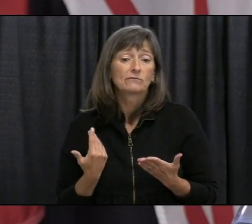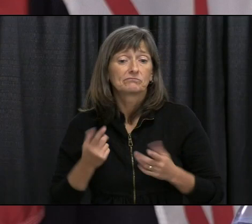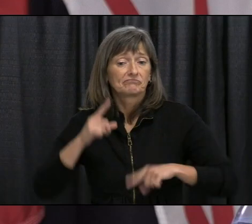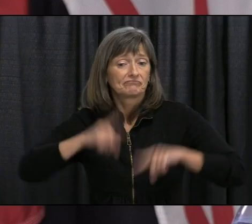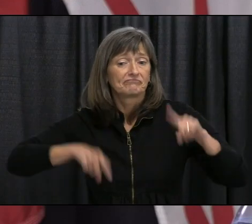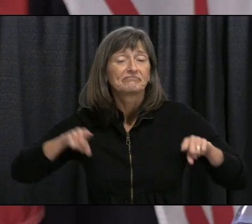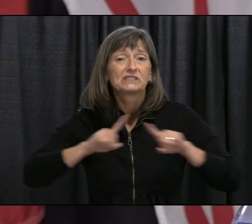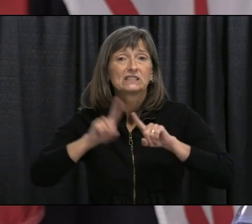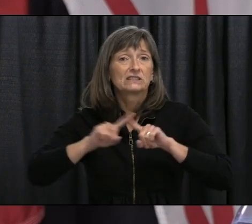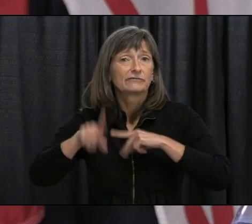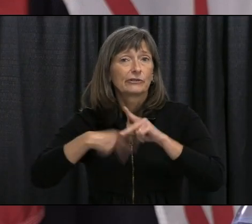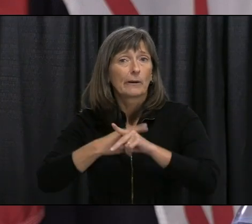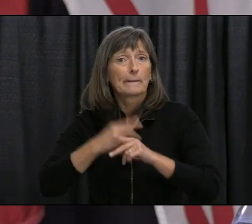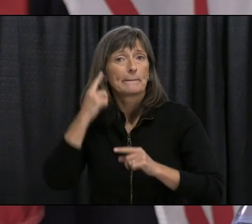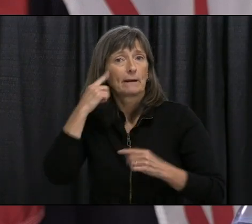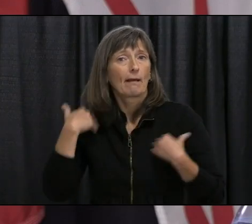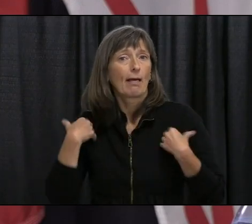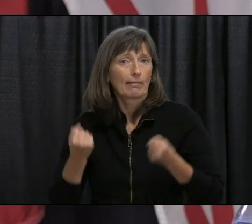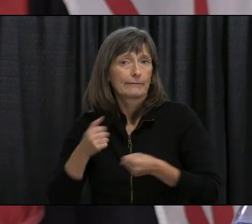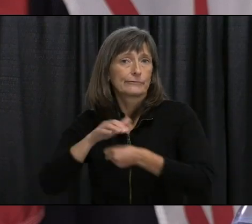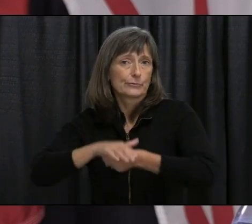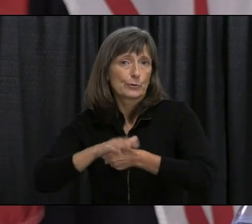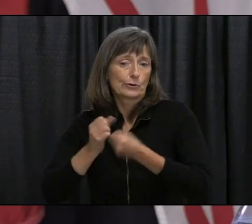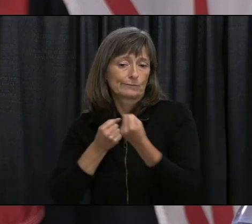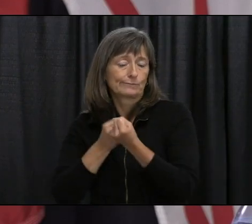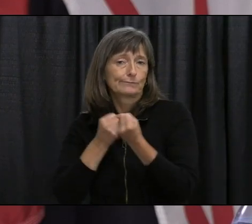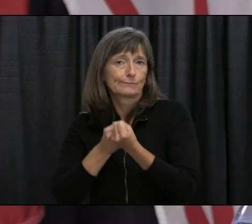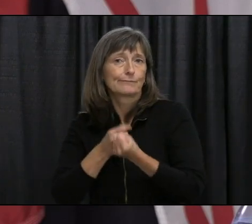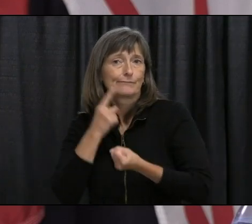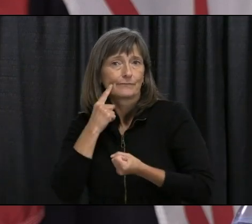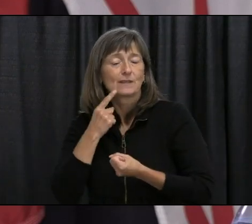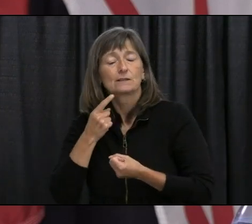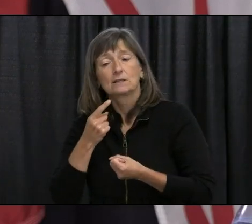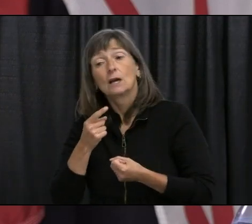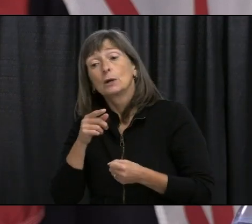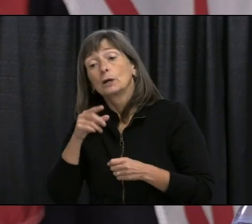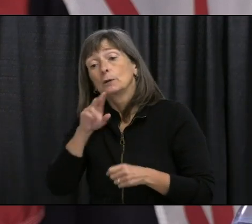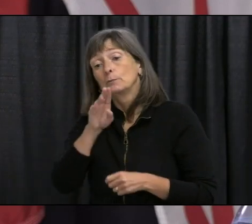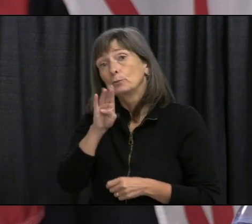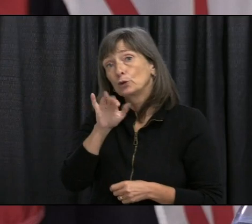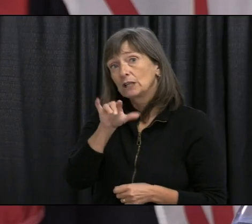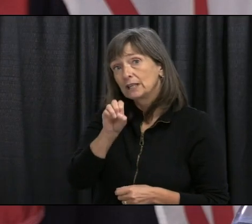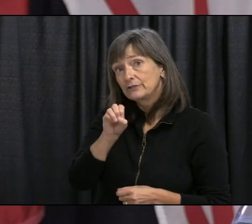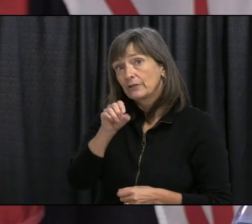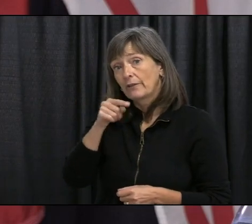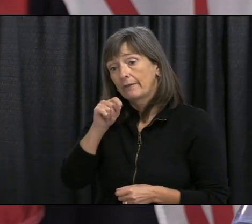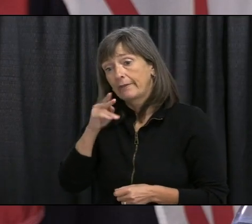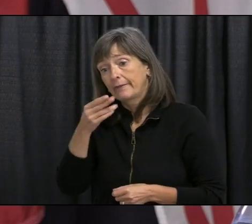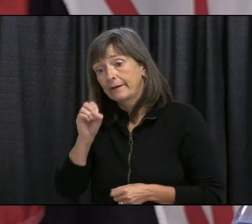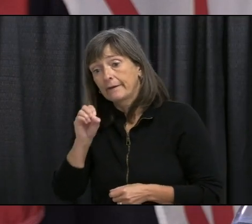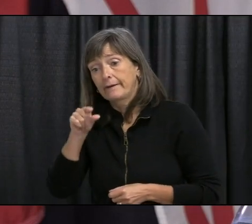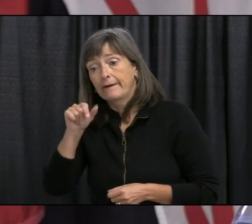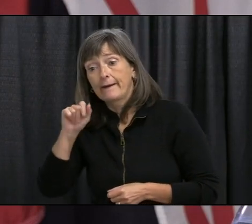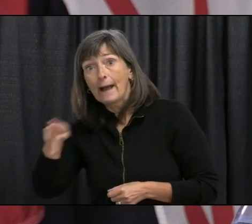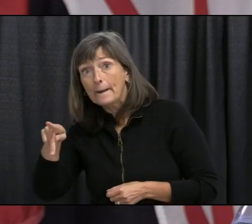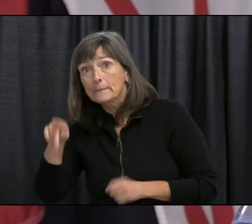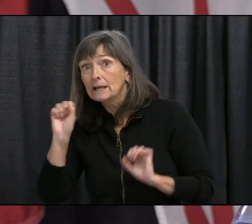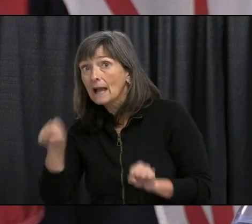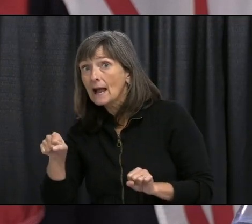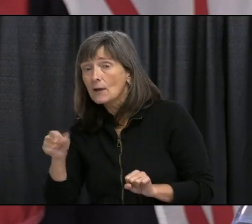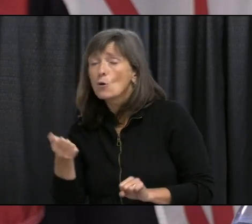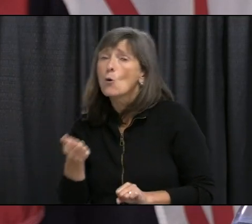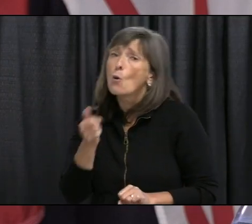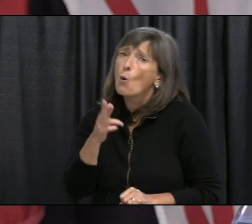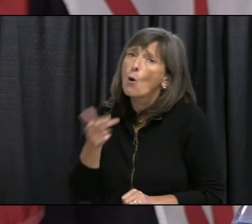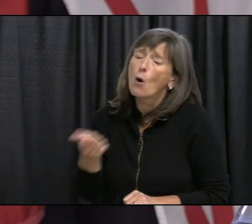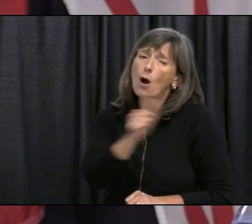health supports. These can be accessed through Bridge the Gap, but they can also be accessed in a more traditional